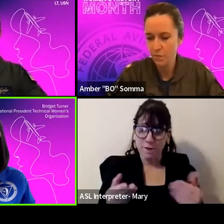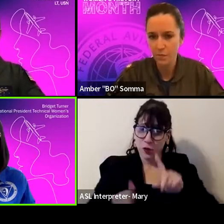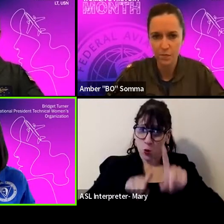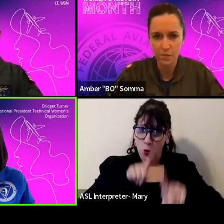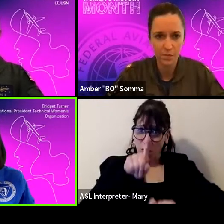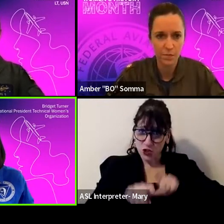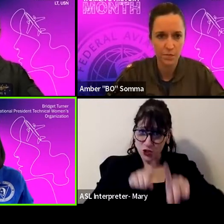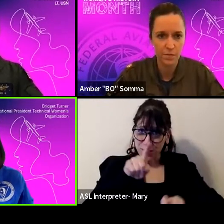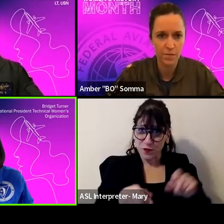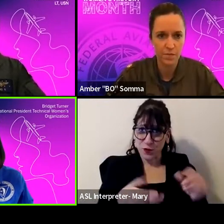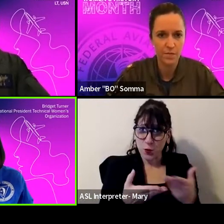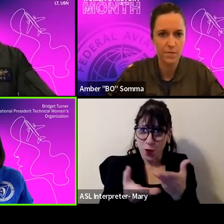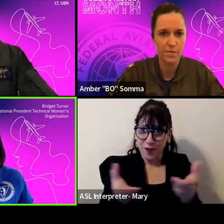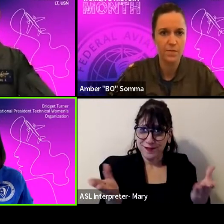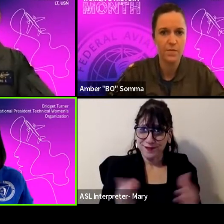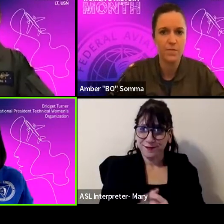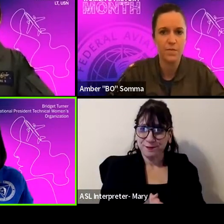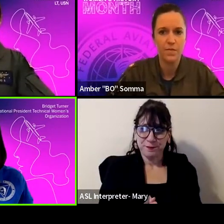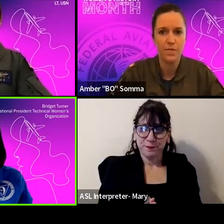have for you.